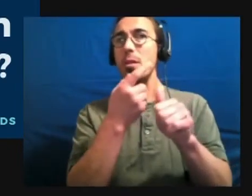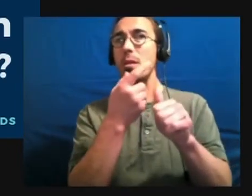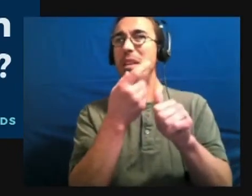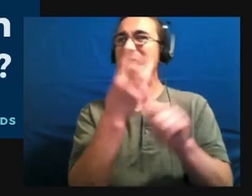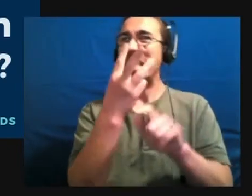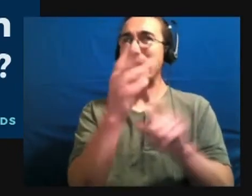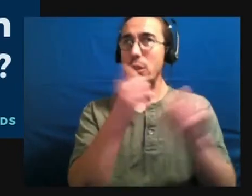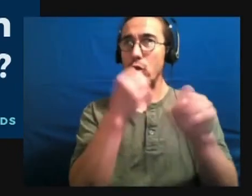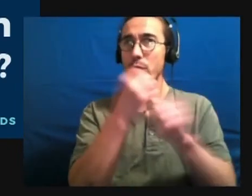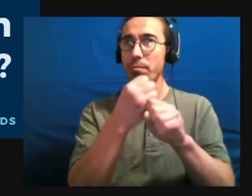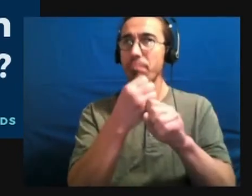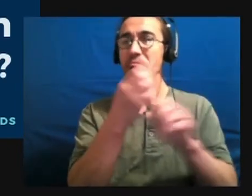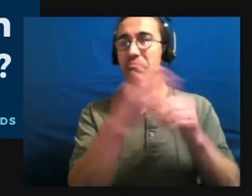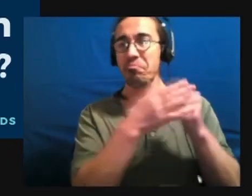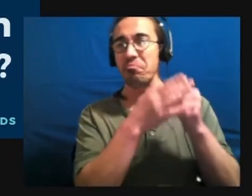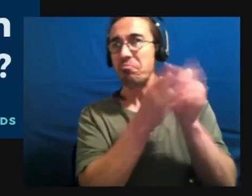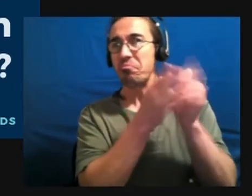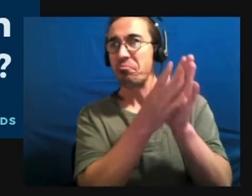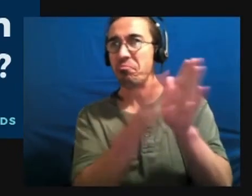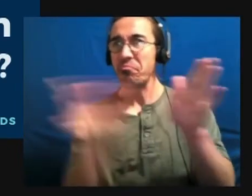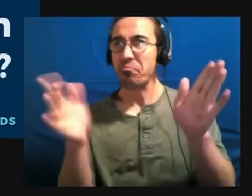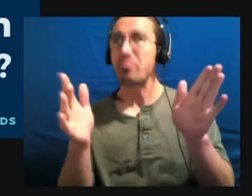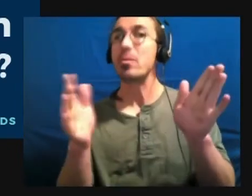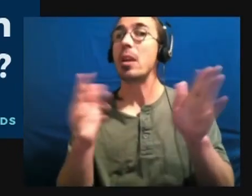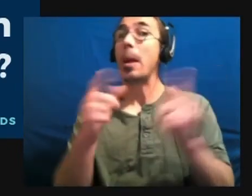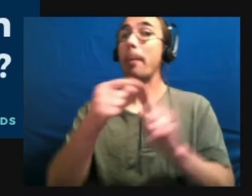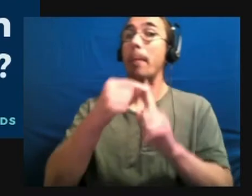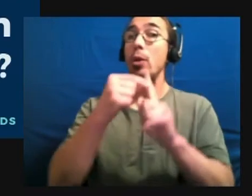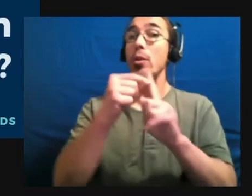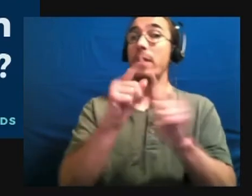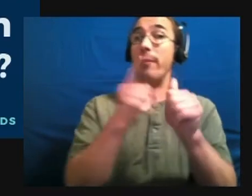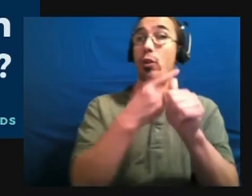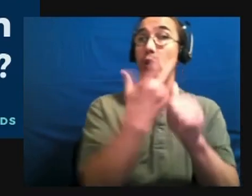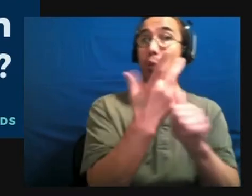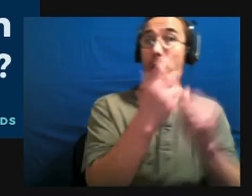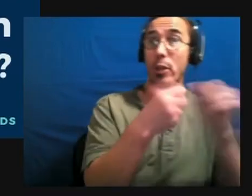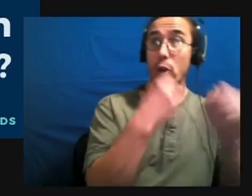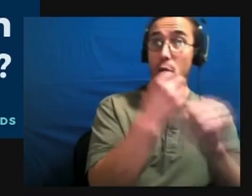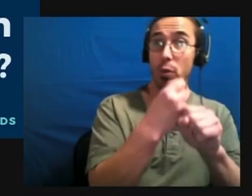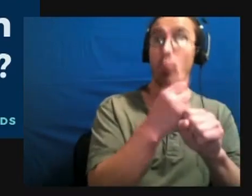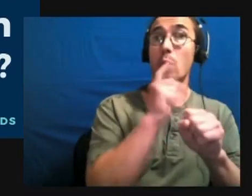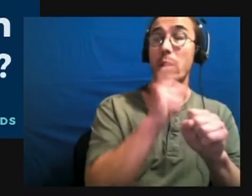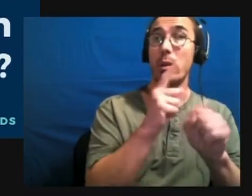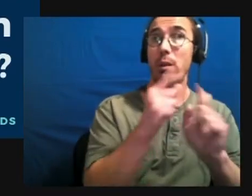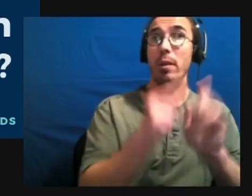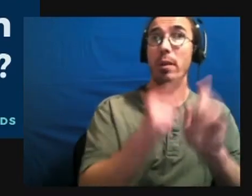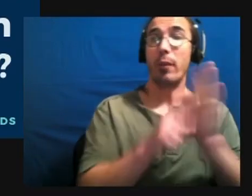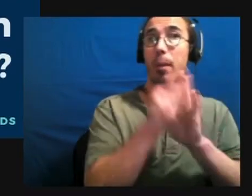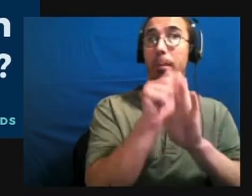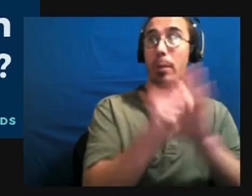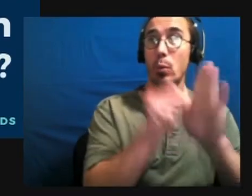years, especially the first 3, that you